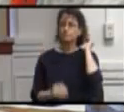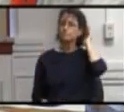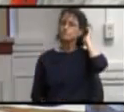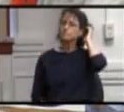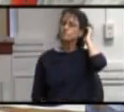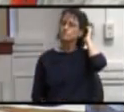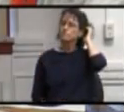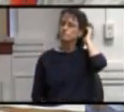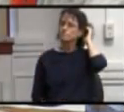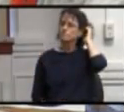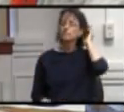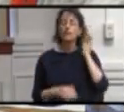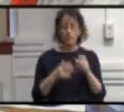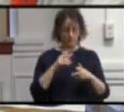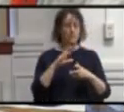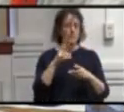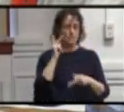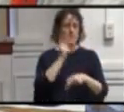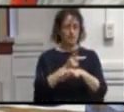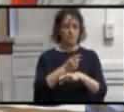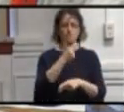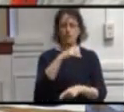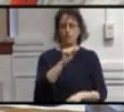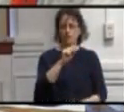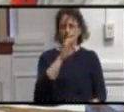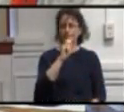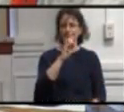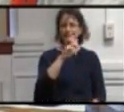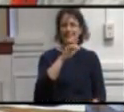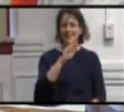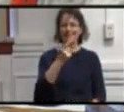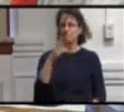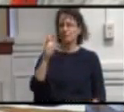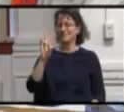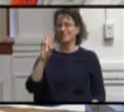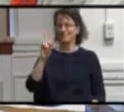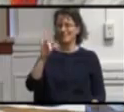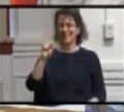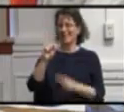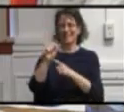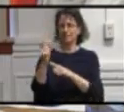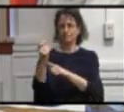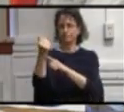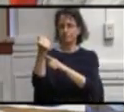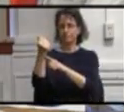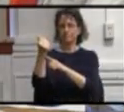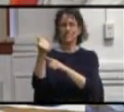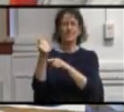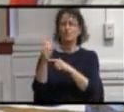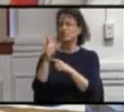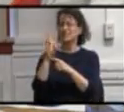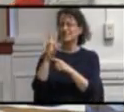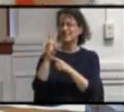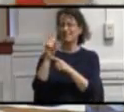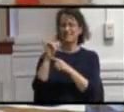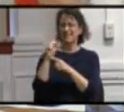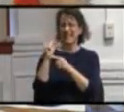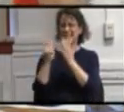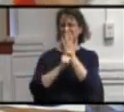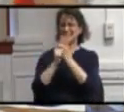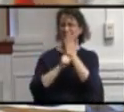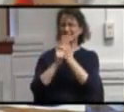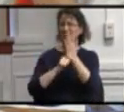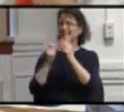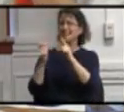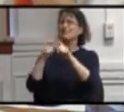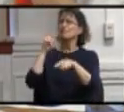leave Glass Ceiling in, but that we remove 7 days. And I'm not really familiar with 7 days. I'm not sure